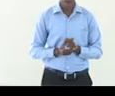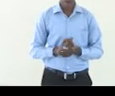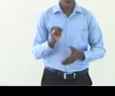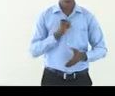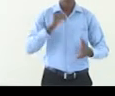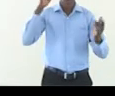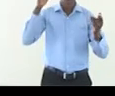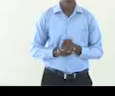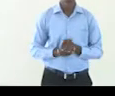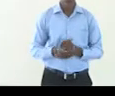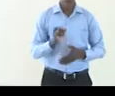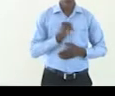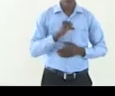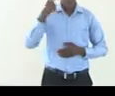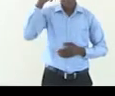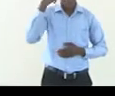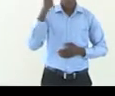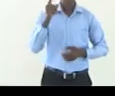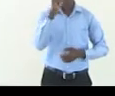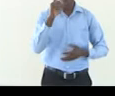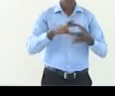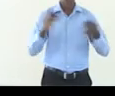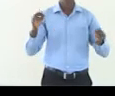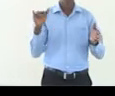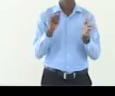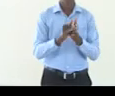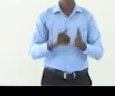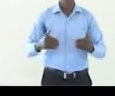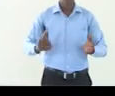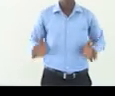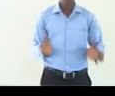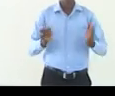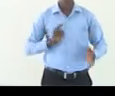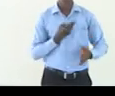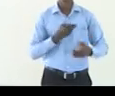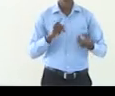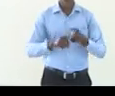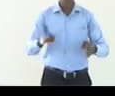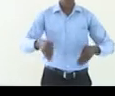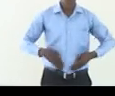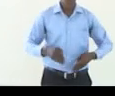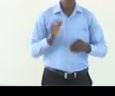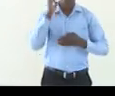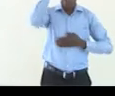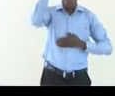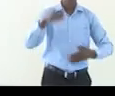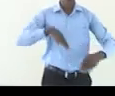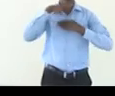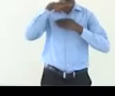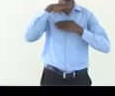I hope I'm right. I think the one sentence that urges us to embrace the fat gratification is the part where it